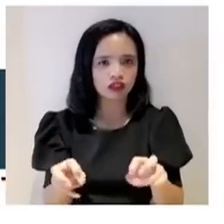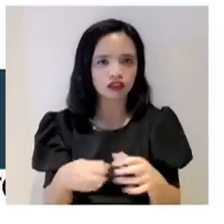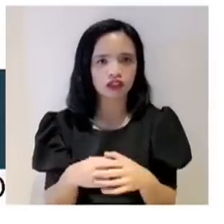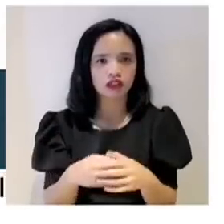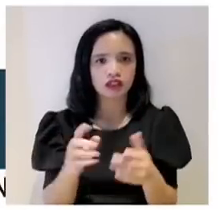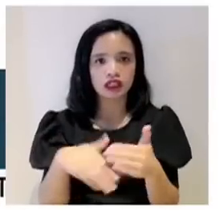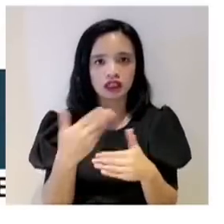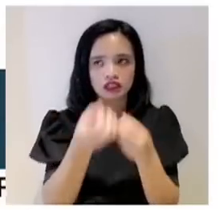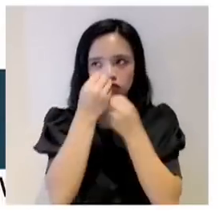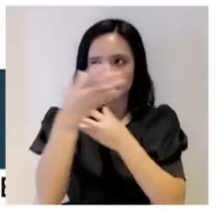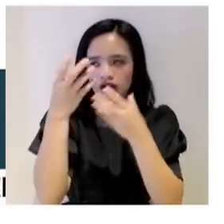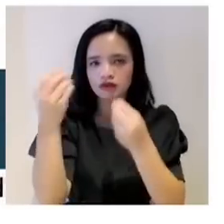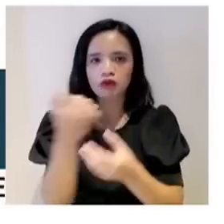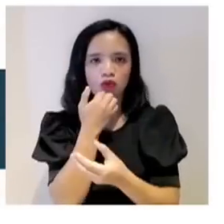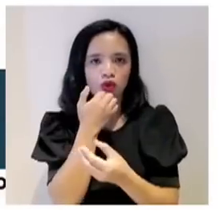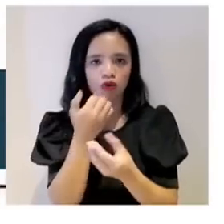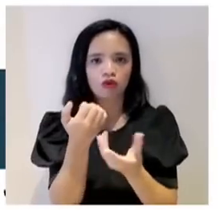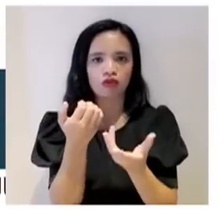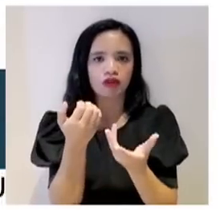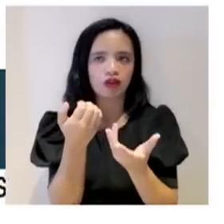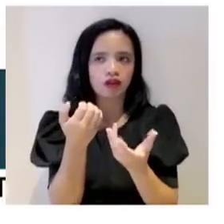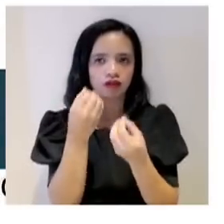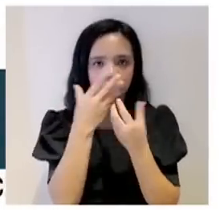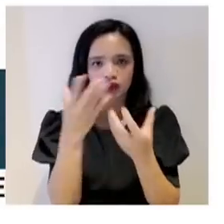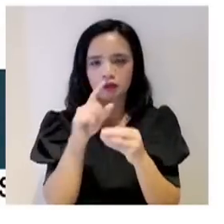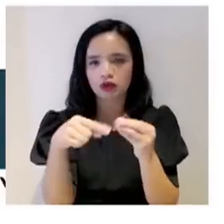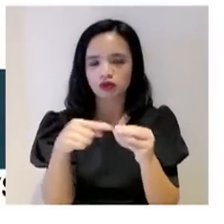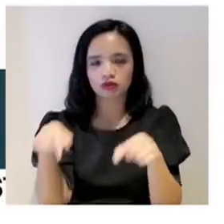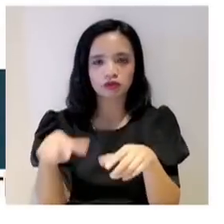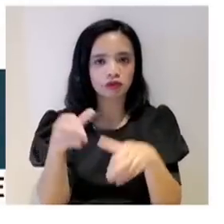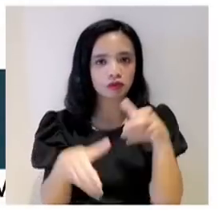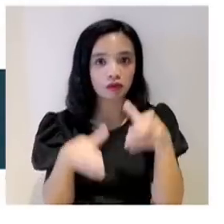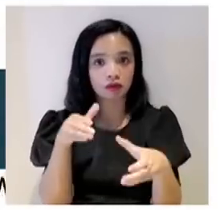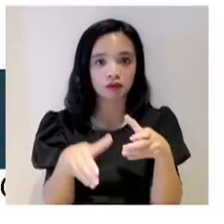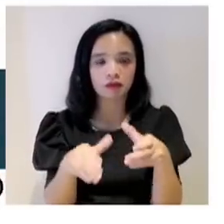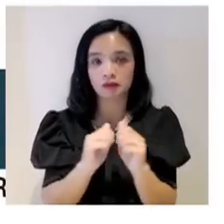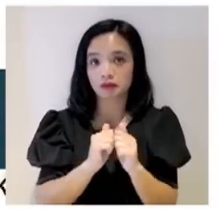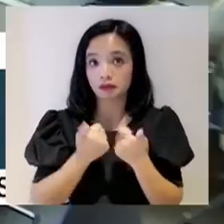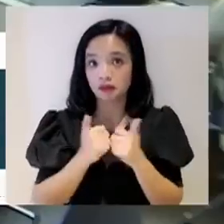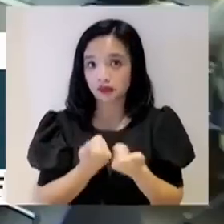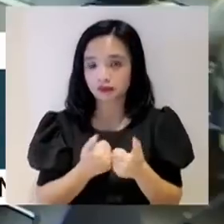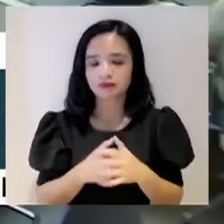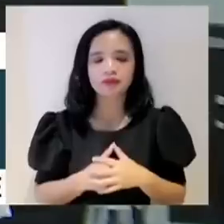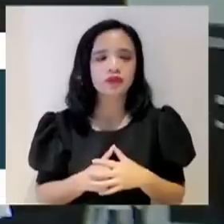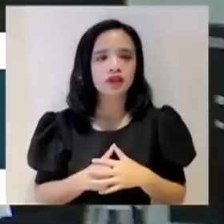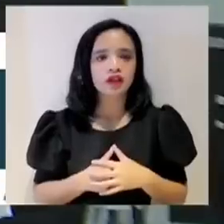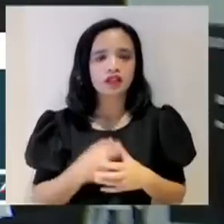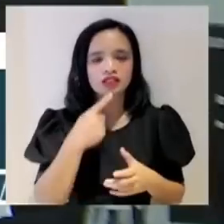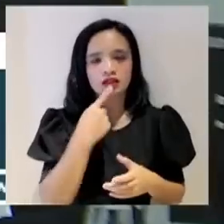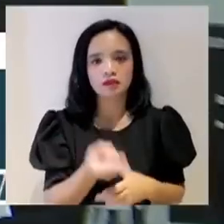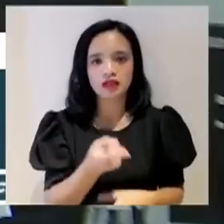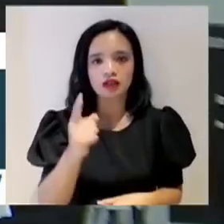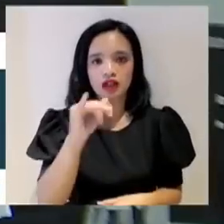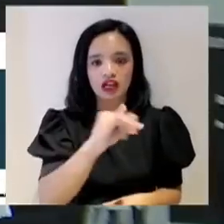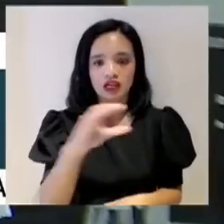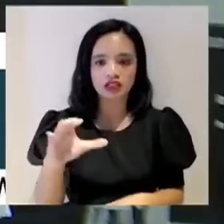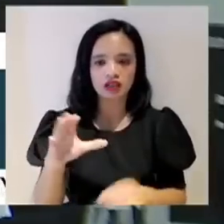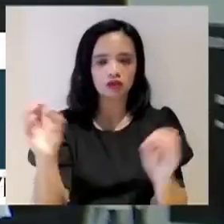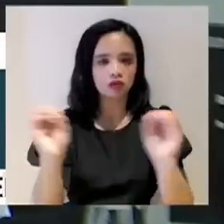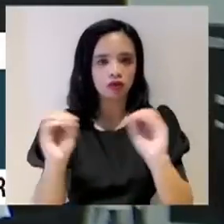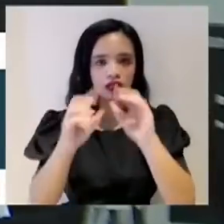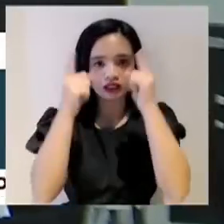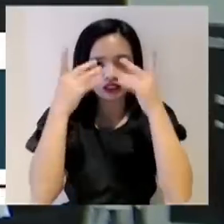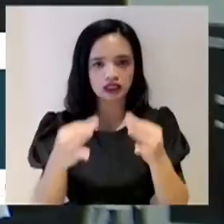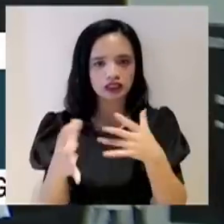case. It will continue to obstruct by claiming that the ICC has no jurisdiction despite the fact that